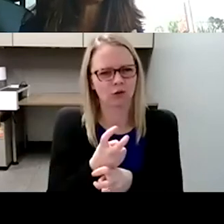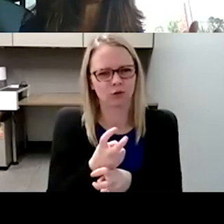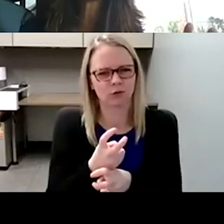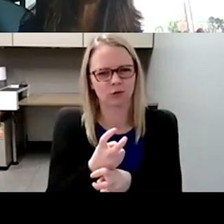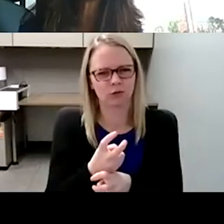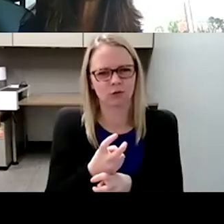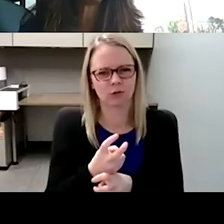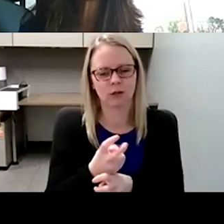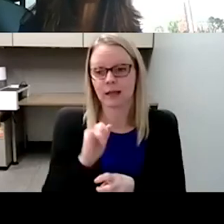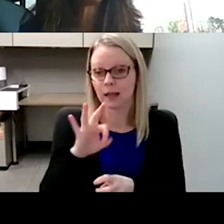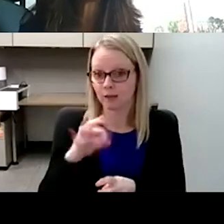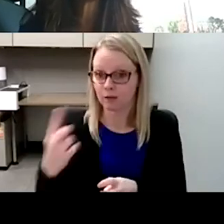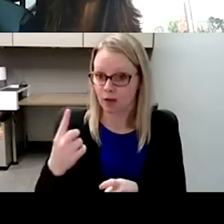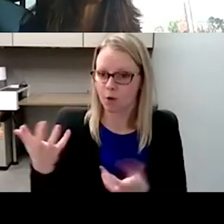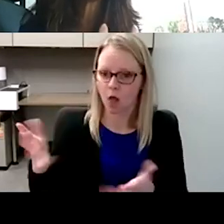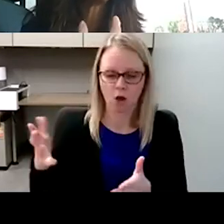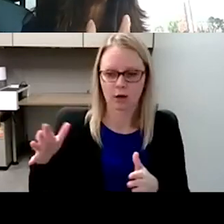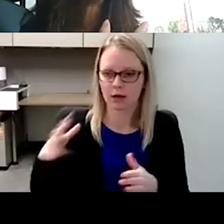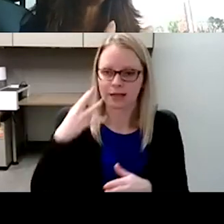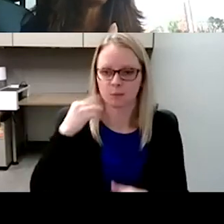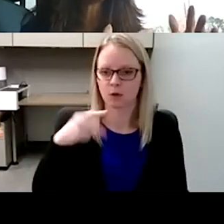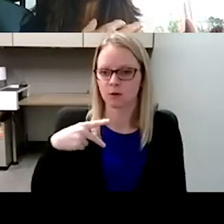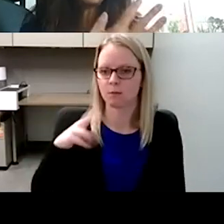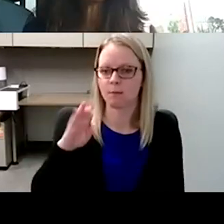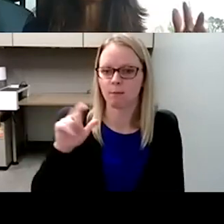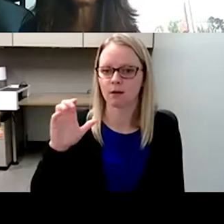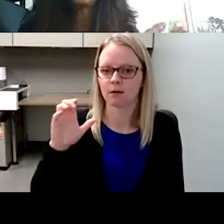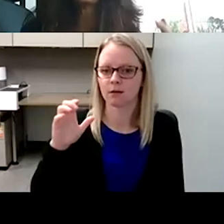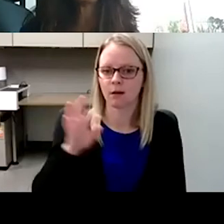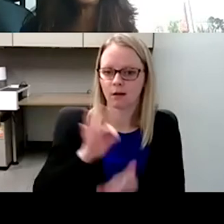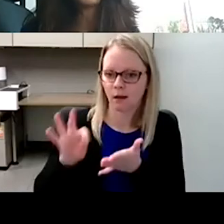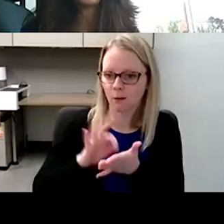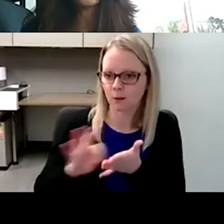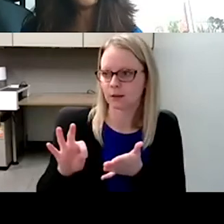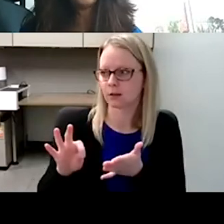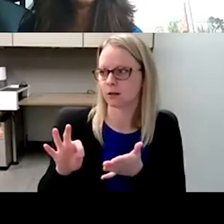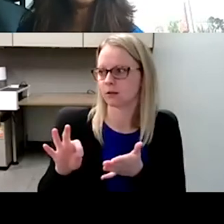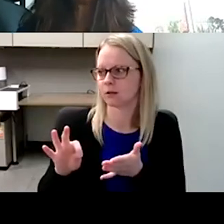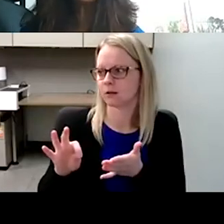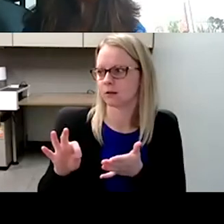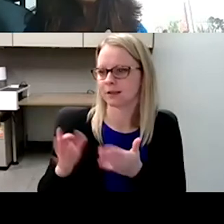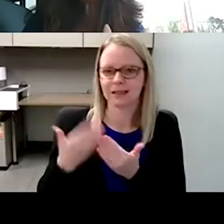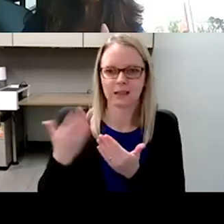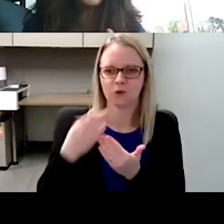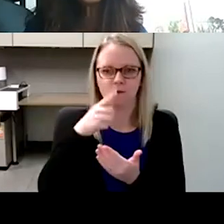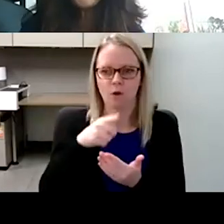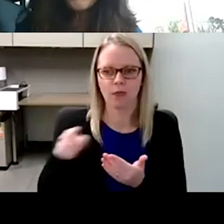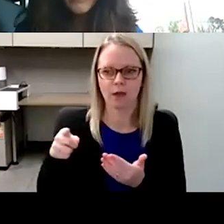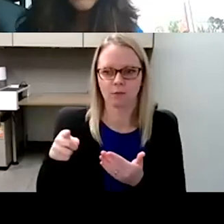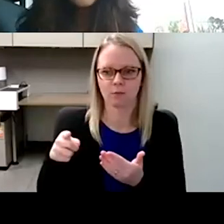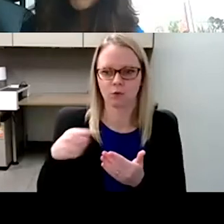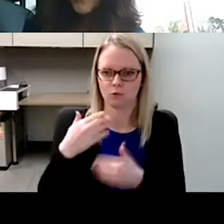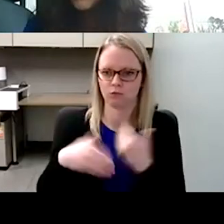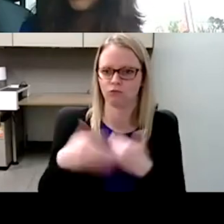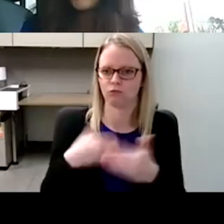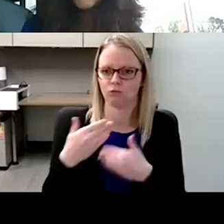for someone who is in public accounting to grasp all of the tasks that we need them to do. So if you don't know what you want to do, I